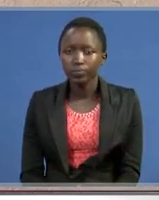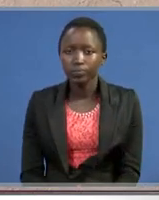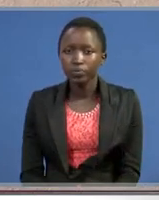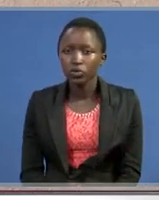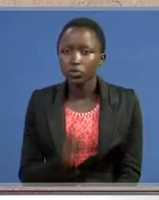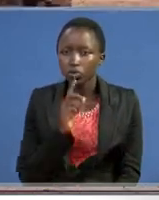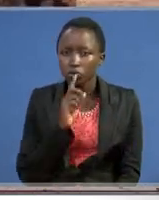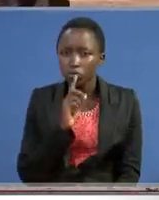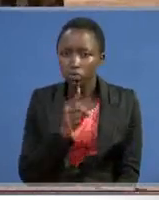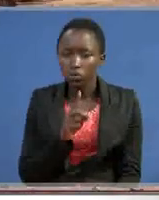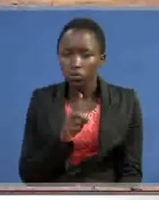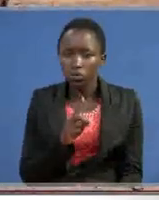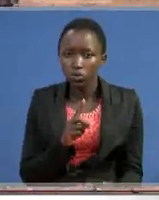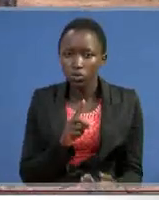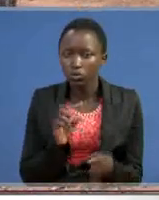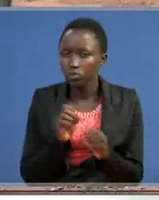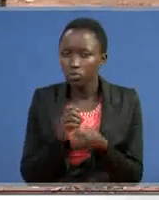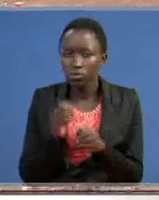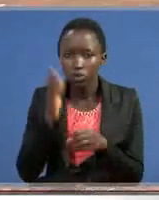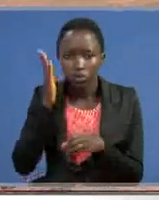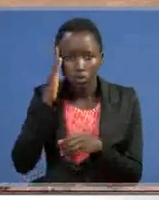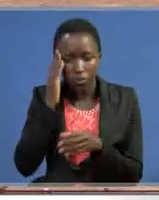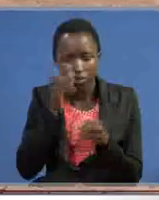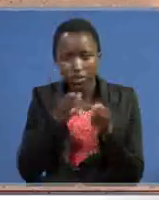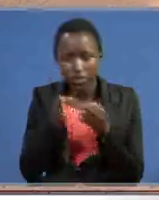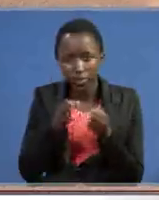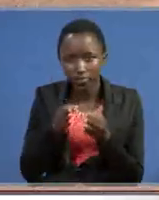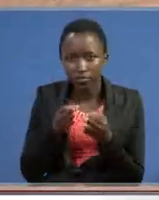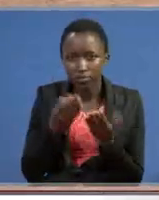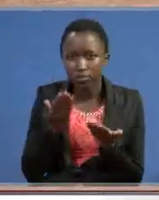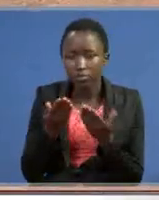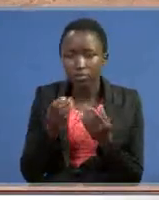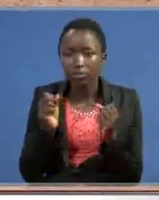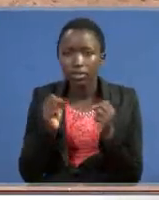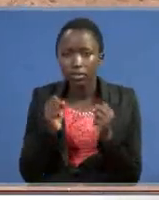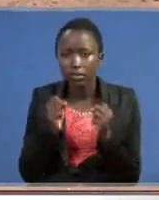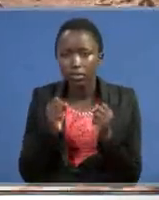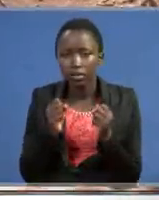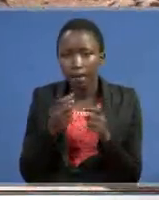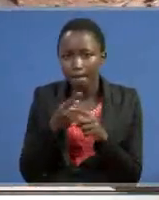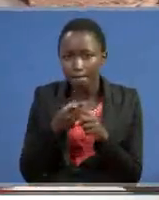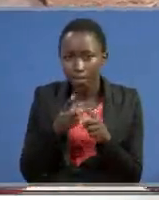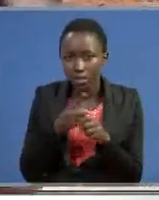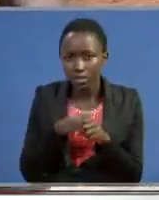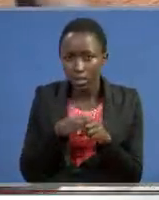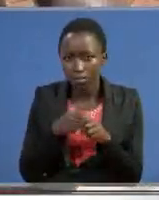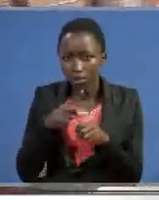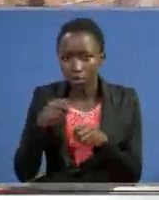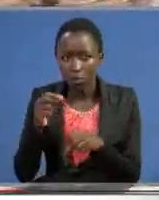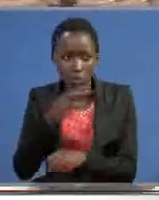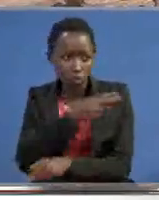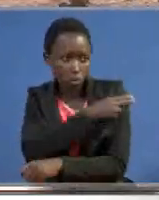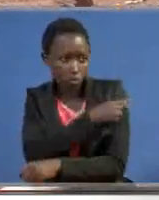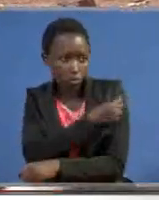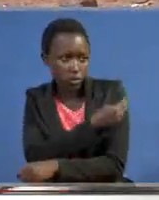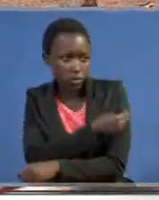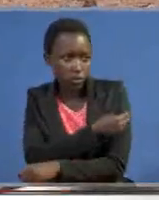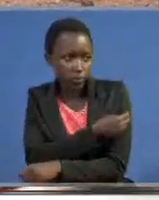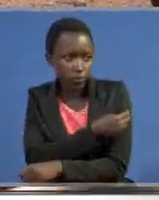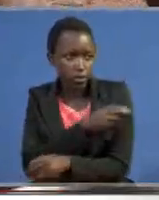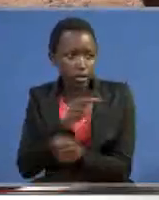well if you think we've sick synced up to do a command malaria like in the villain alien hospital